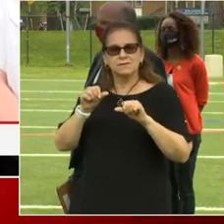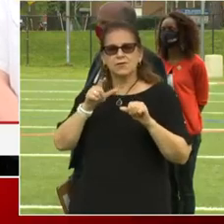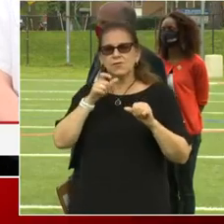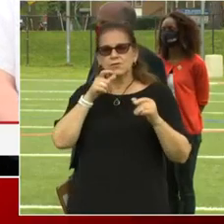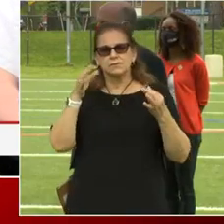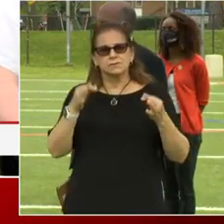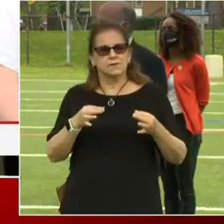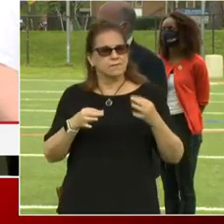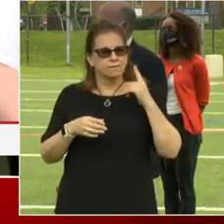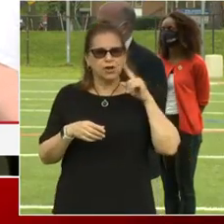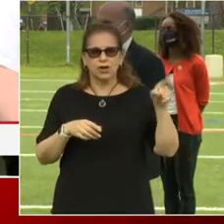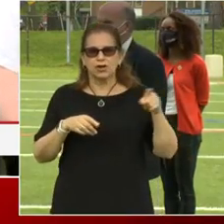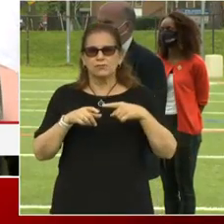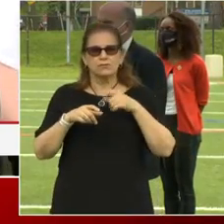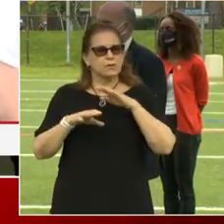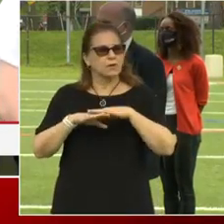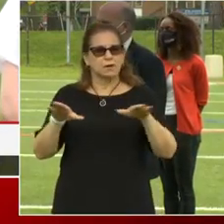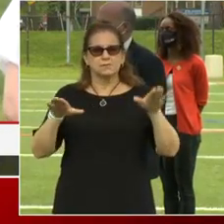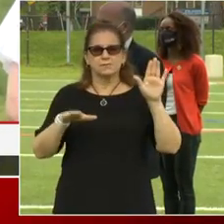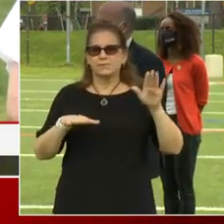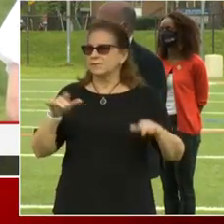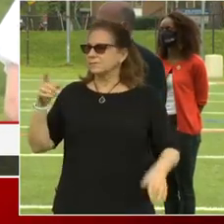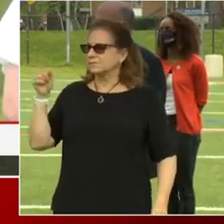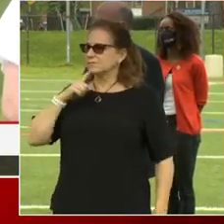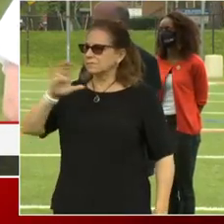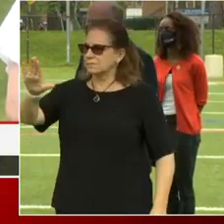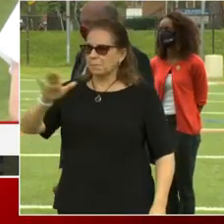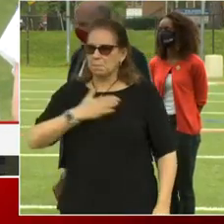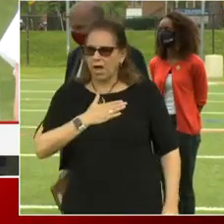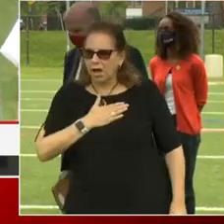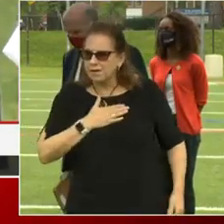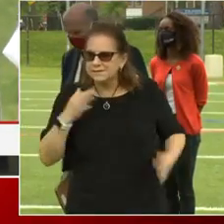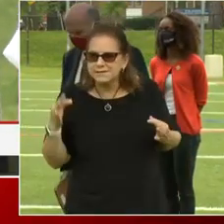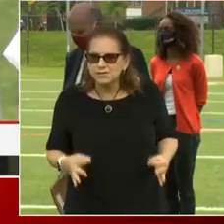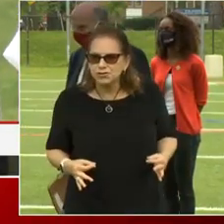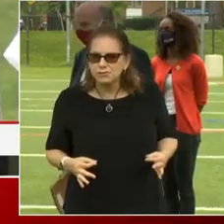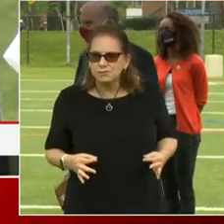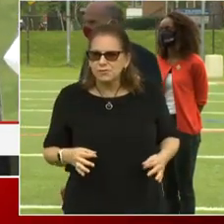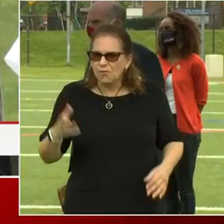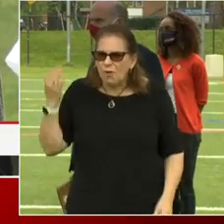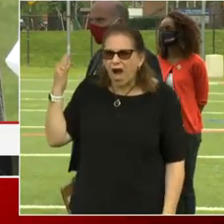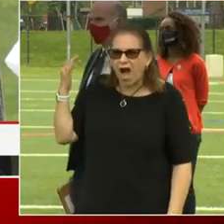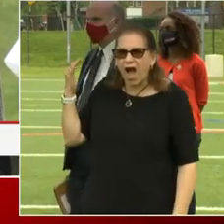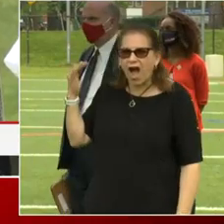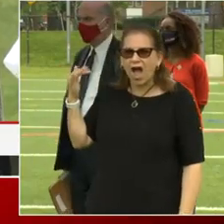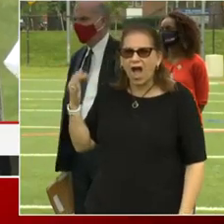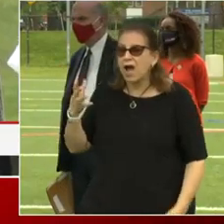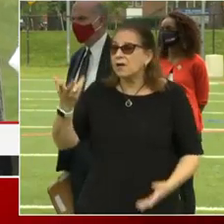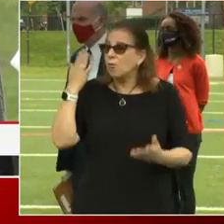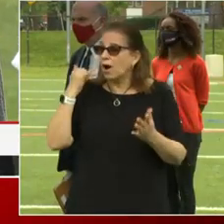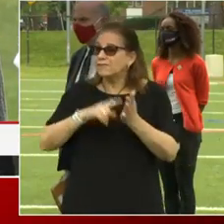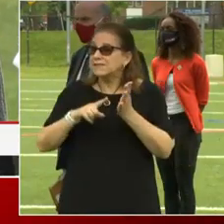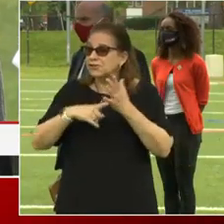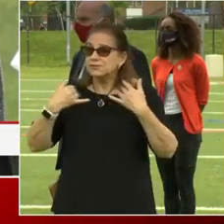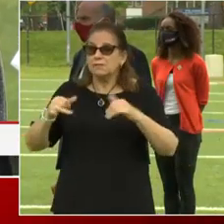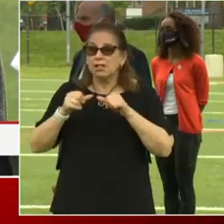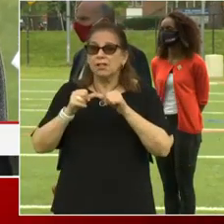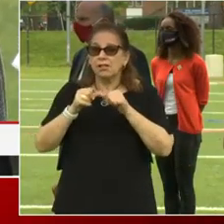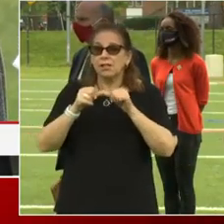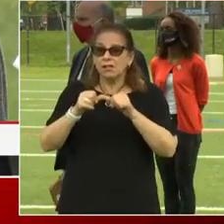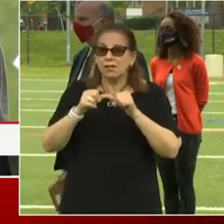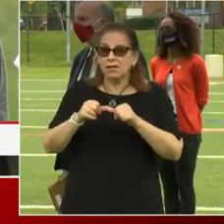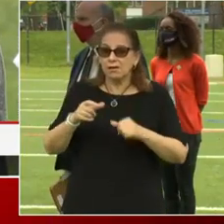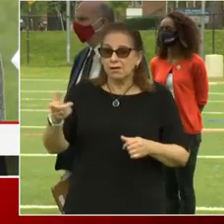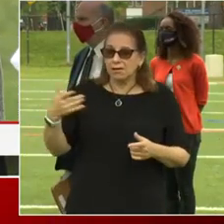testify? It was mine. And why was that? There's an ongoing investigation. Do you still have full confidence in